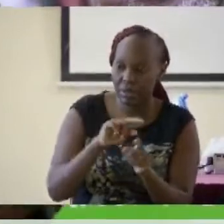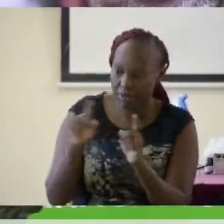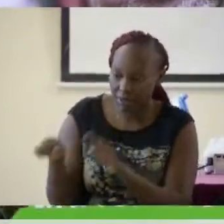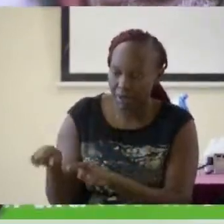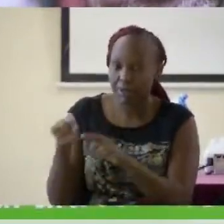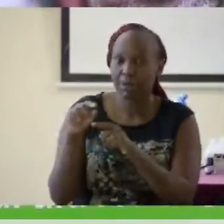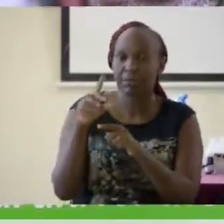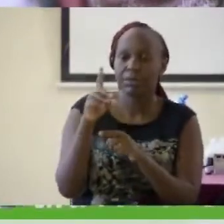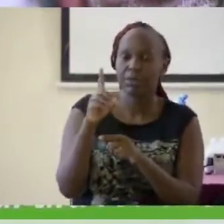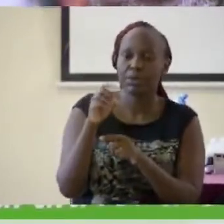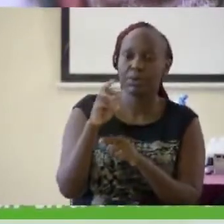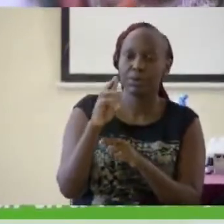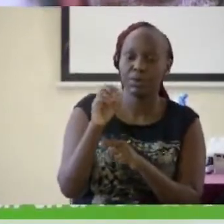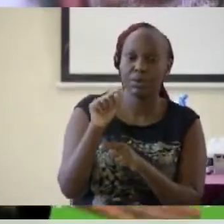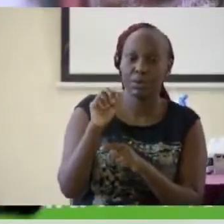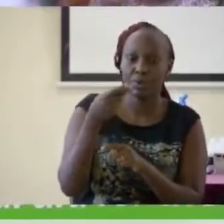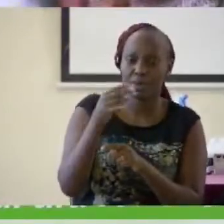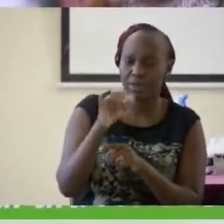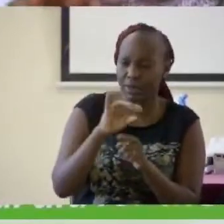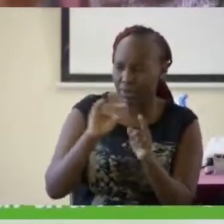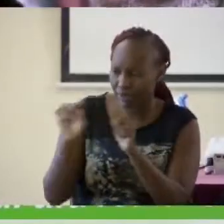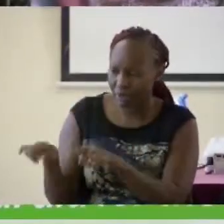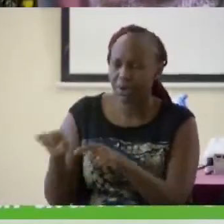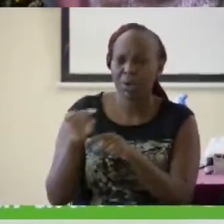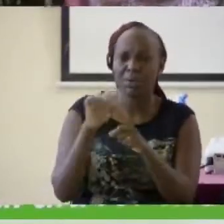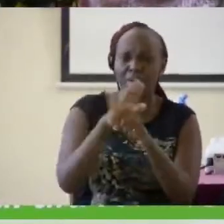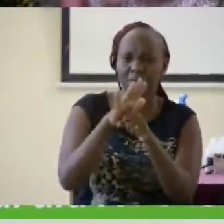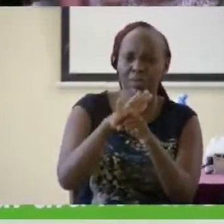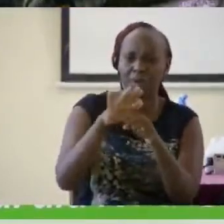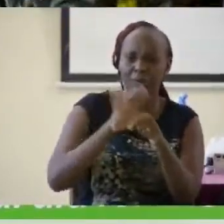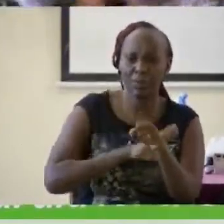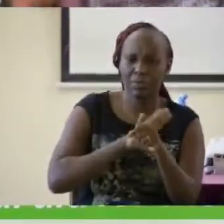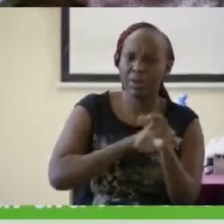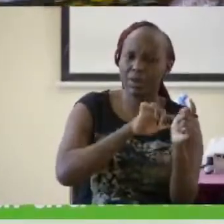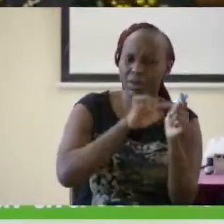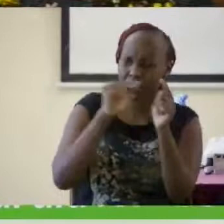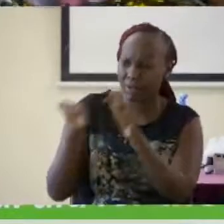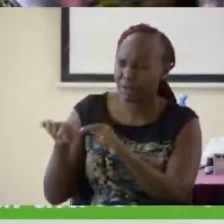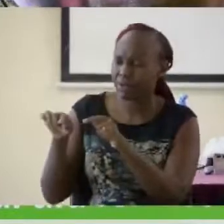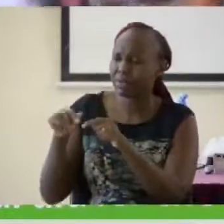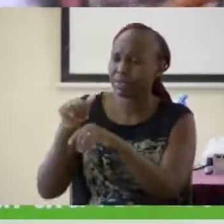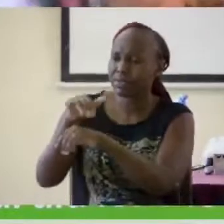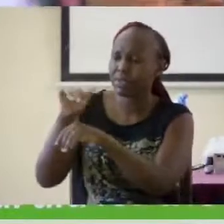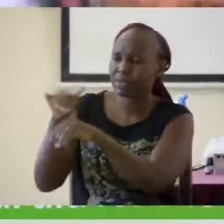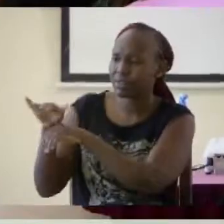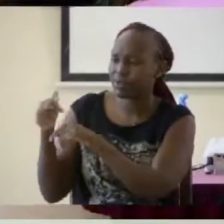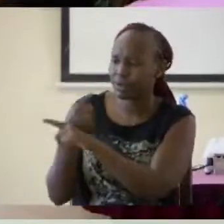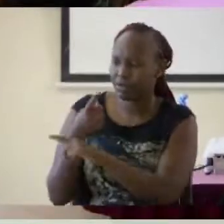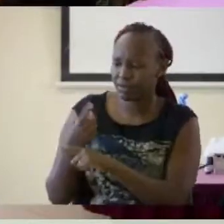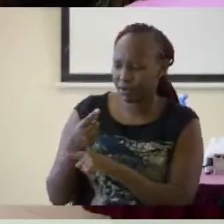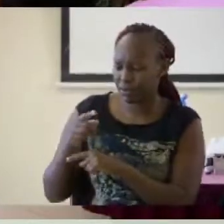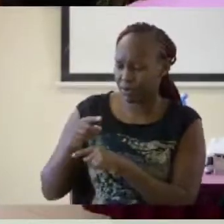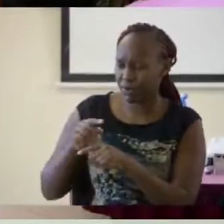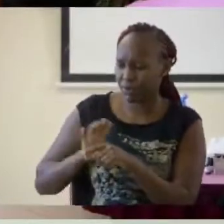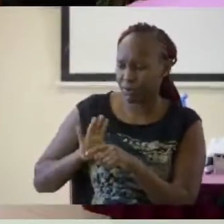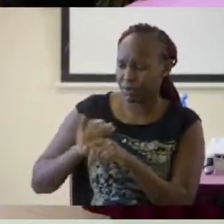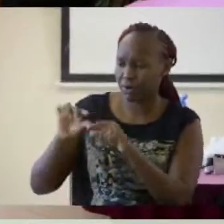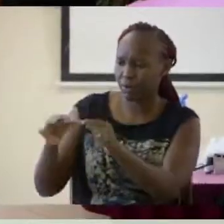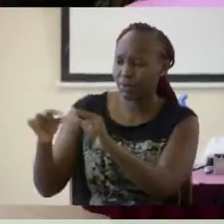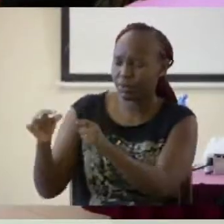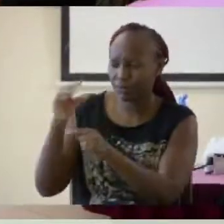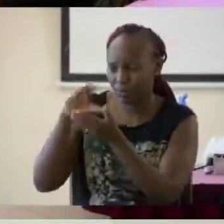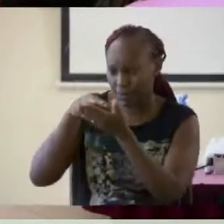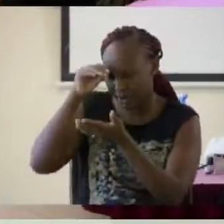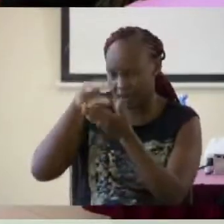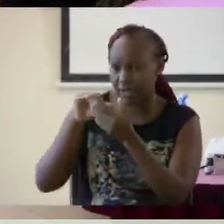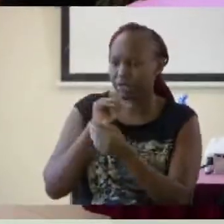Dorothy Nyong'o, a number of women. We brought them down and actually sent them to different widow groups because we learned that this is